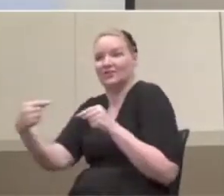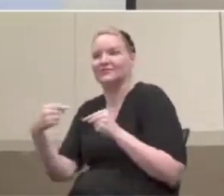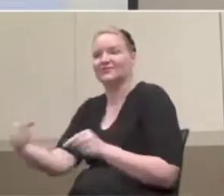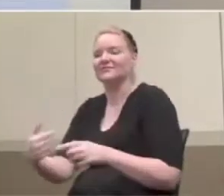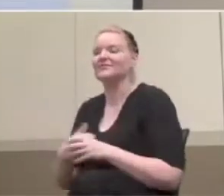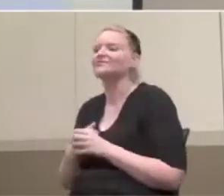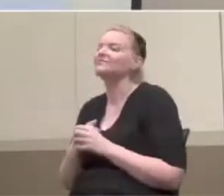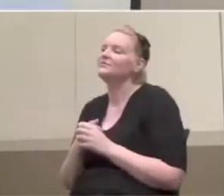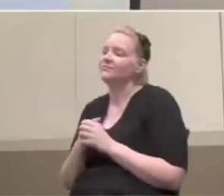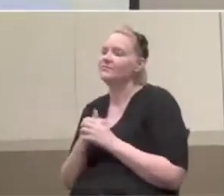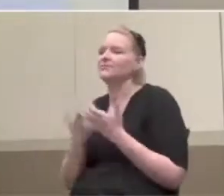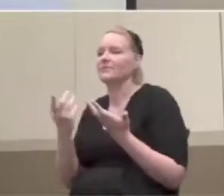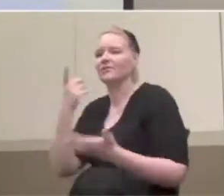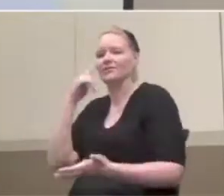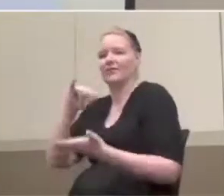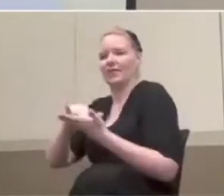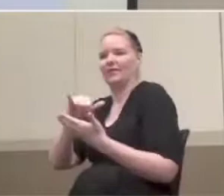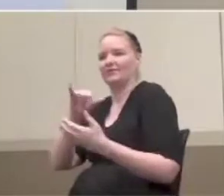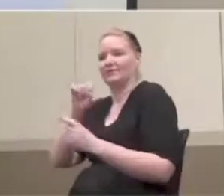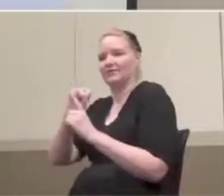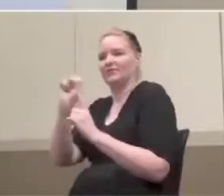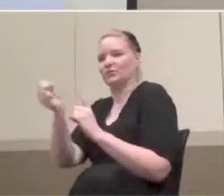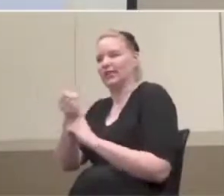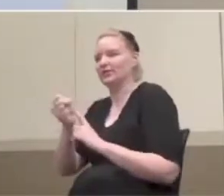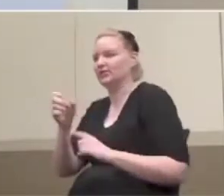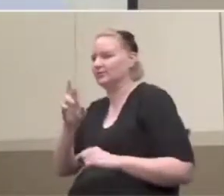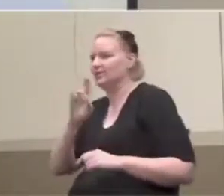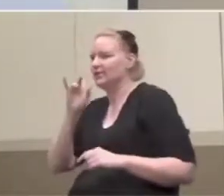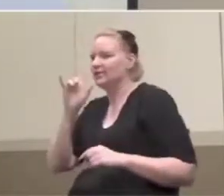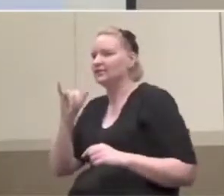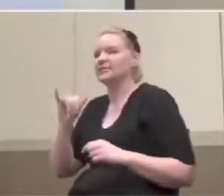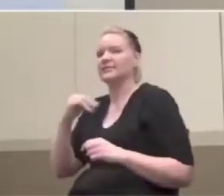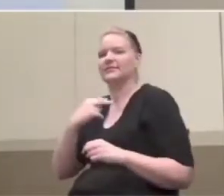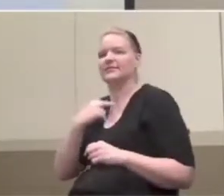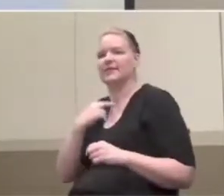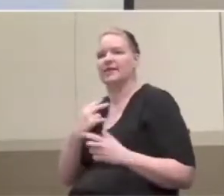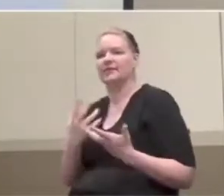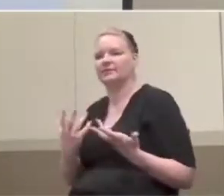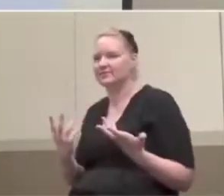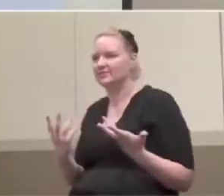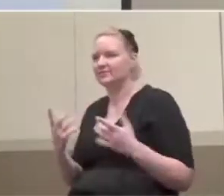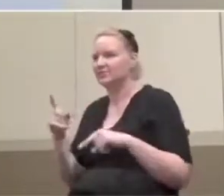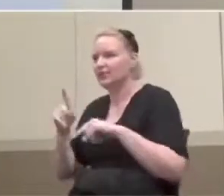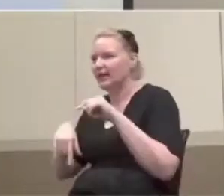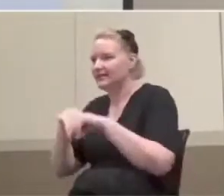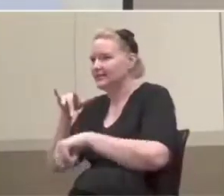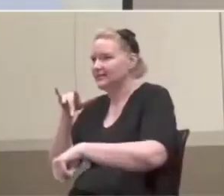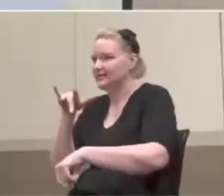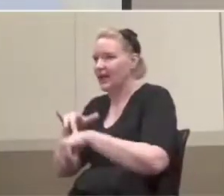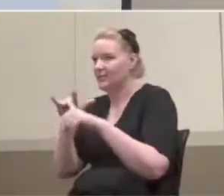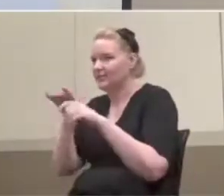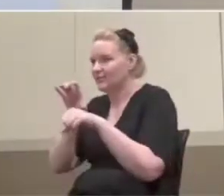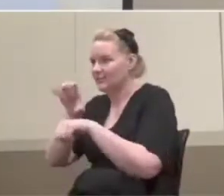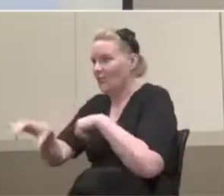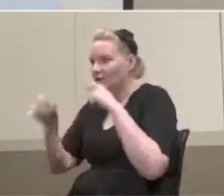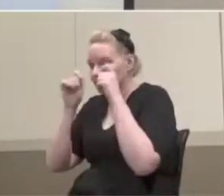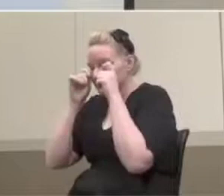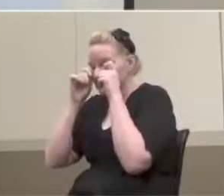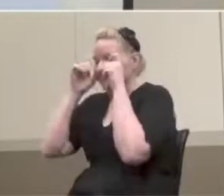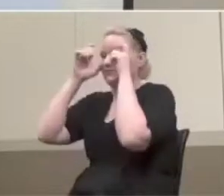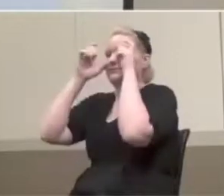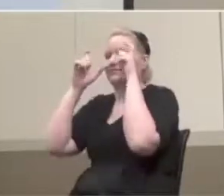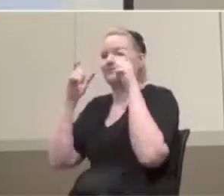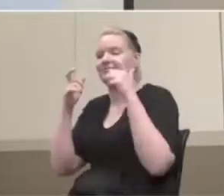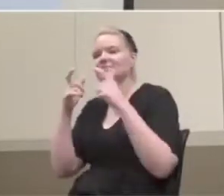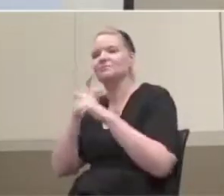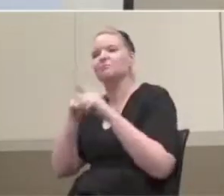in that situation, you're really kind of stuck, right? You can't put your hands on the kid and open their eyes. But when you think